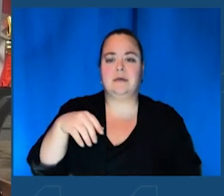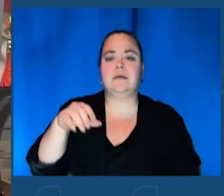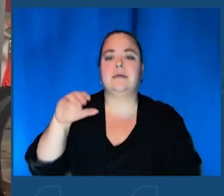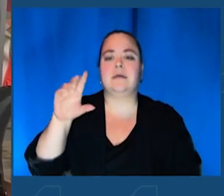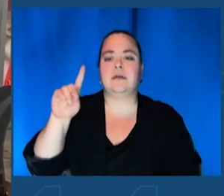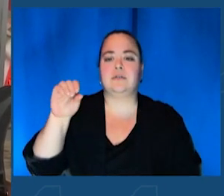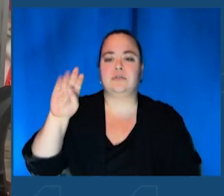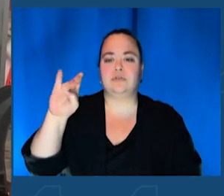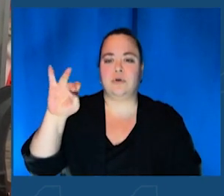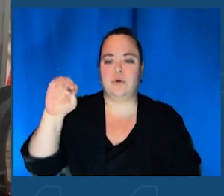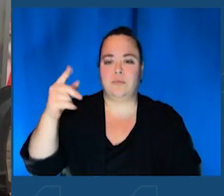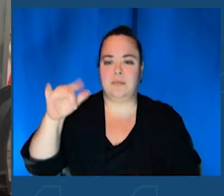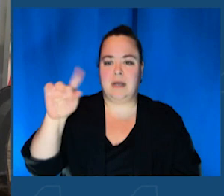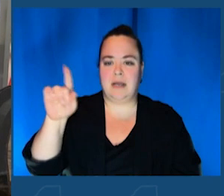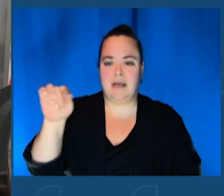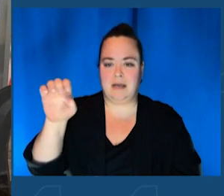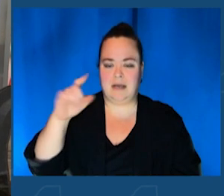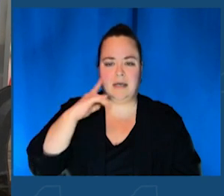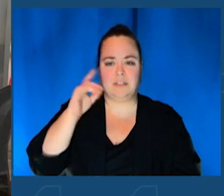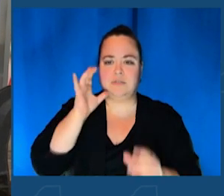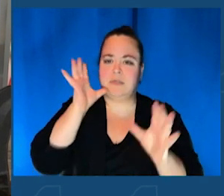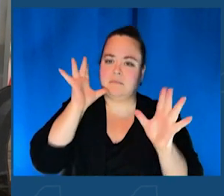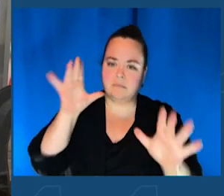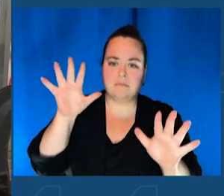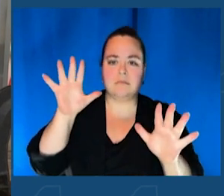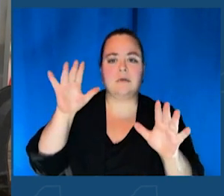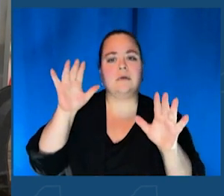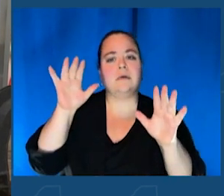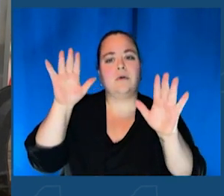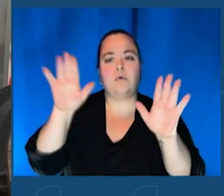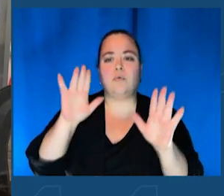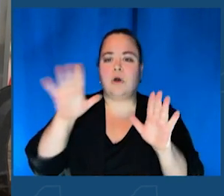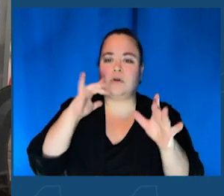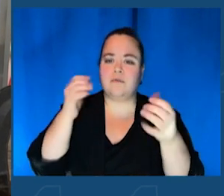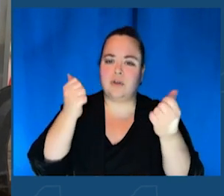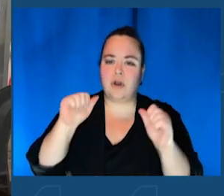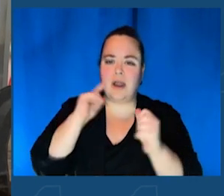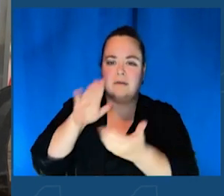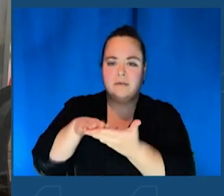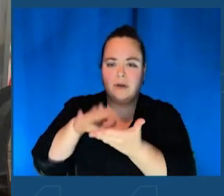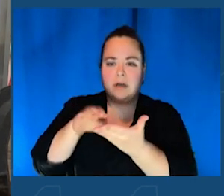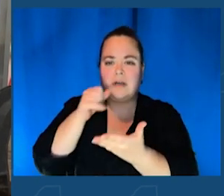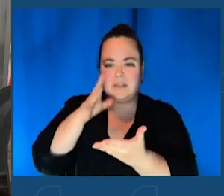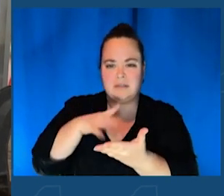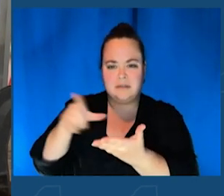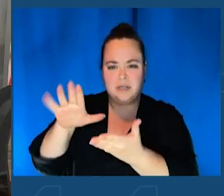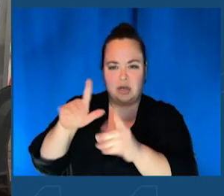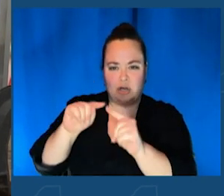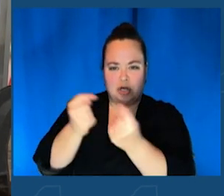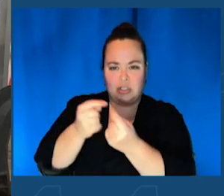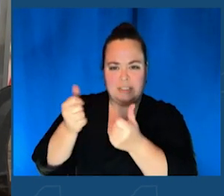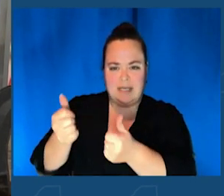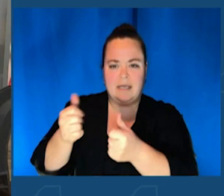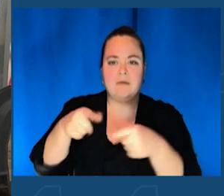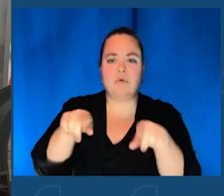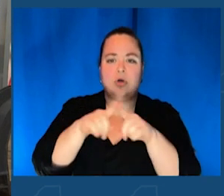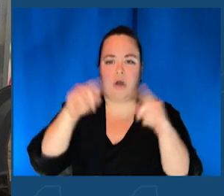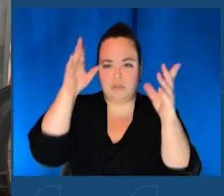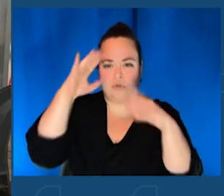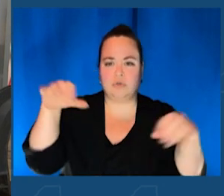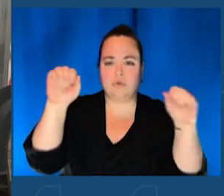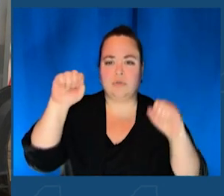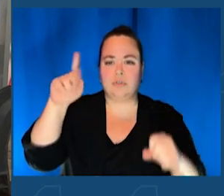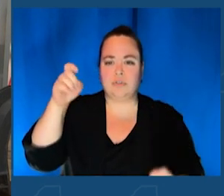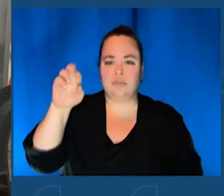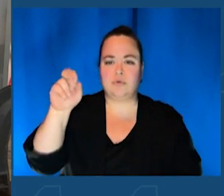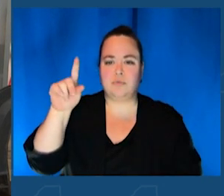has been extraordinary in her efforts as well. I want to commend her and her entire team. We also have State Police Superintendent